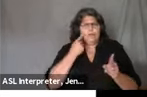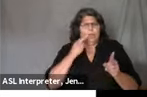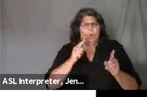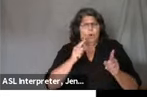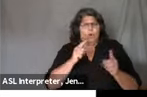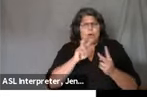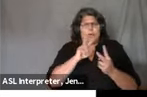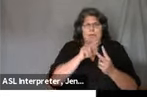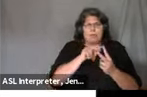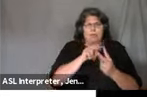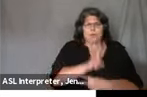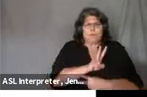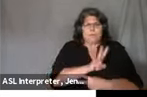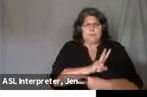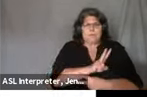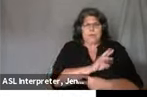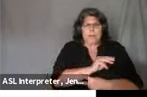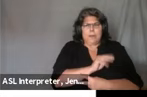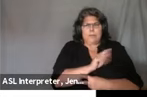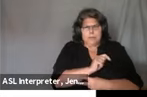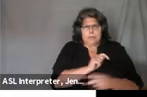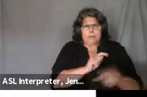either VMT or LOS.